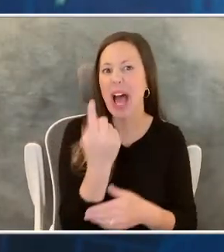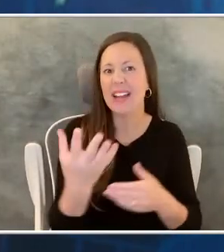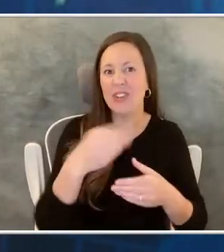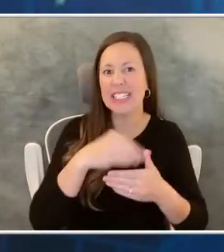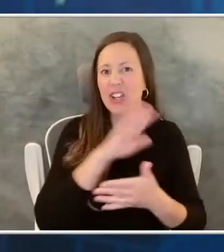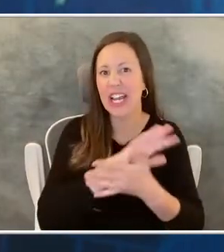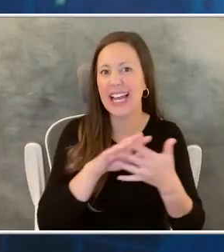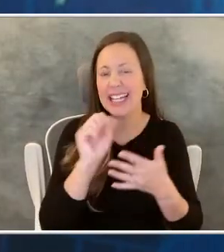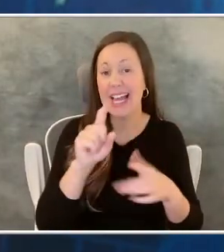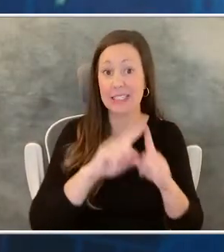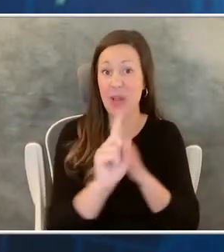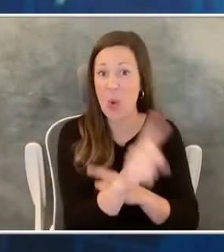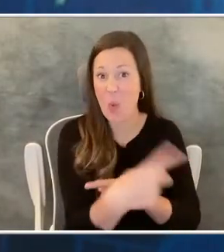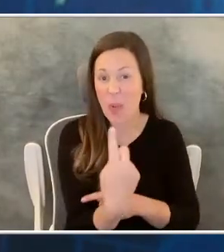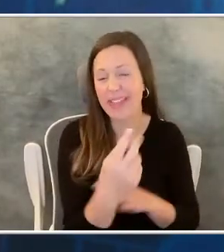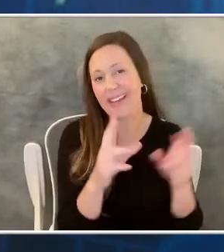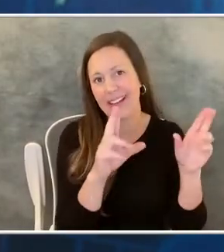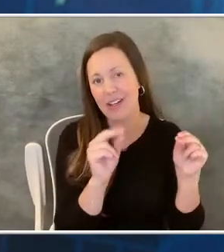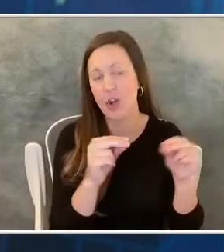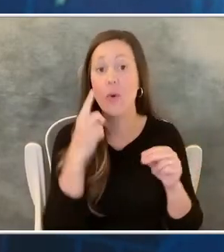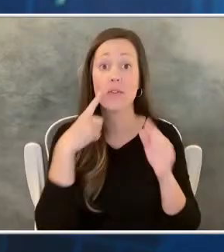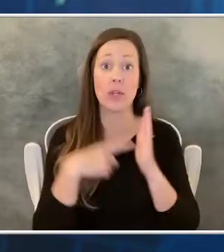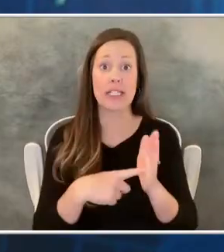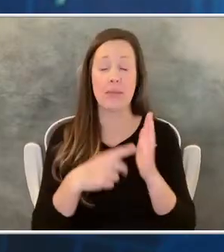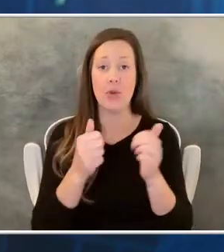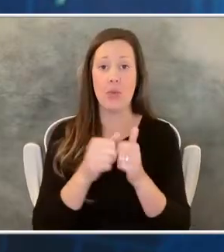For example, for siblings,